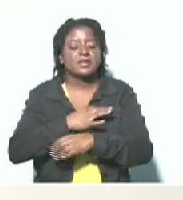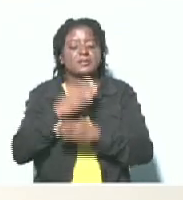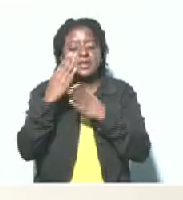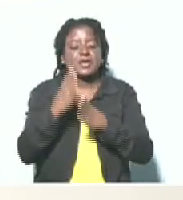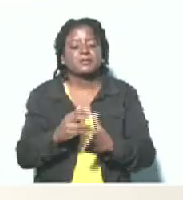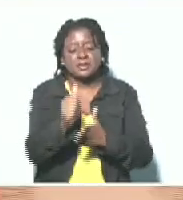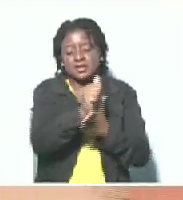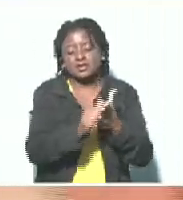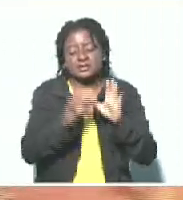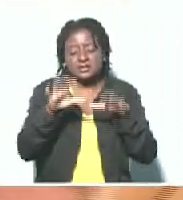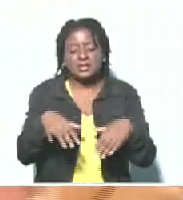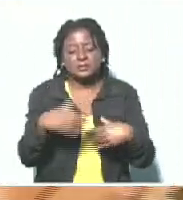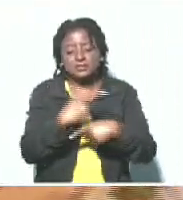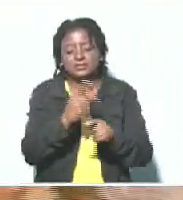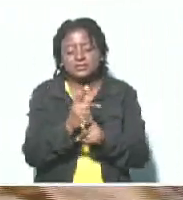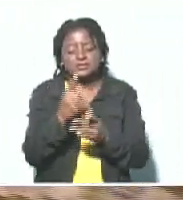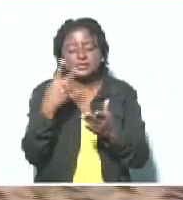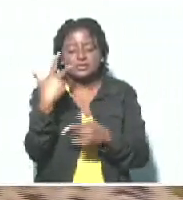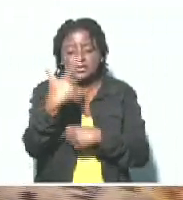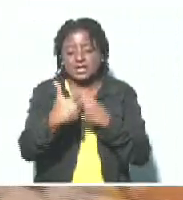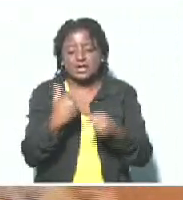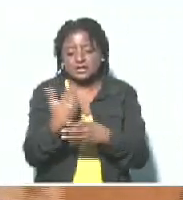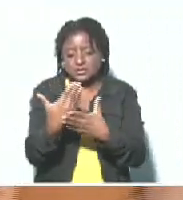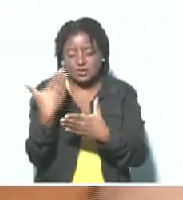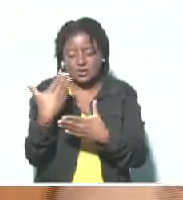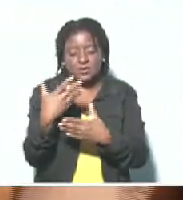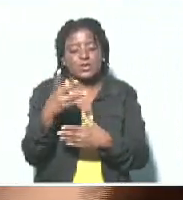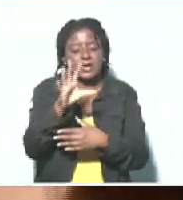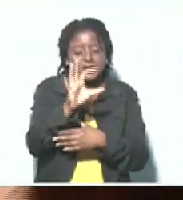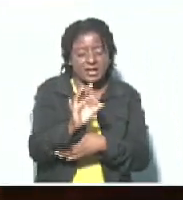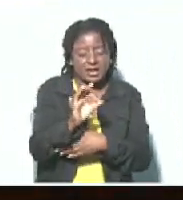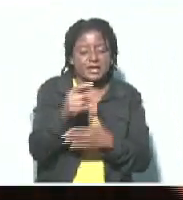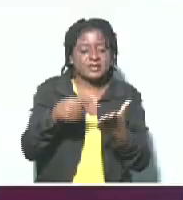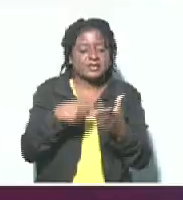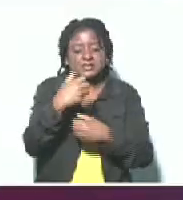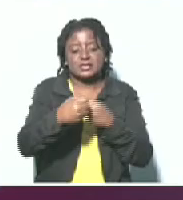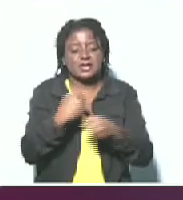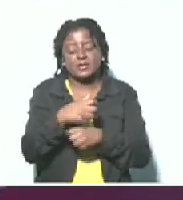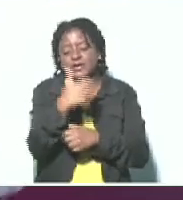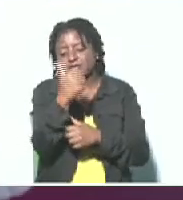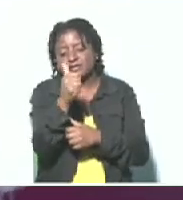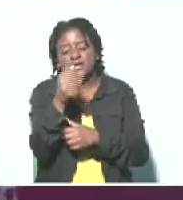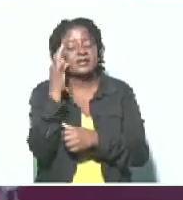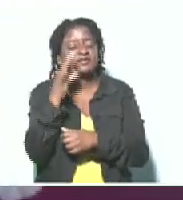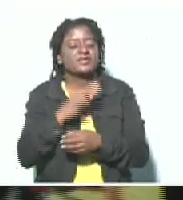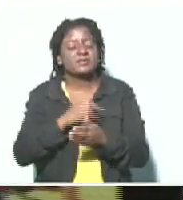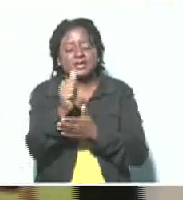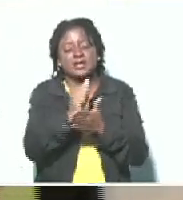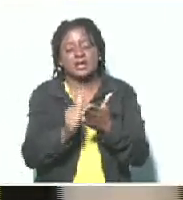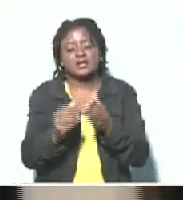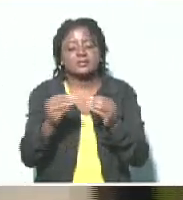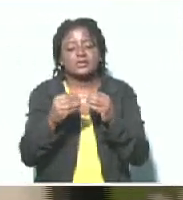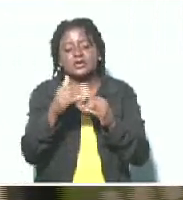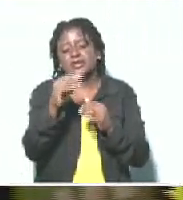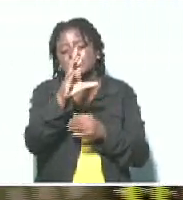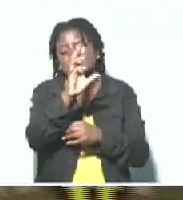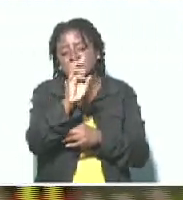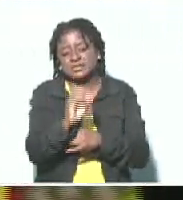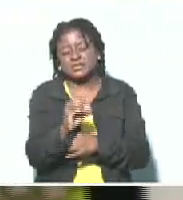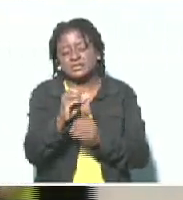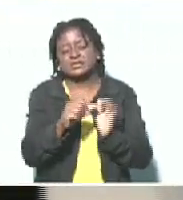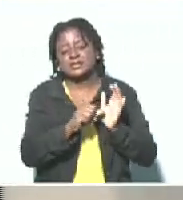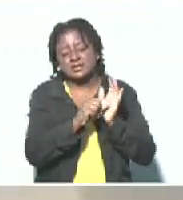had 9. This year, we have 10 female artists, and we have well over 60 pieces in the